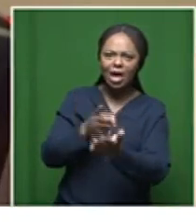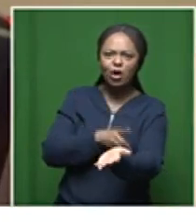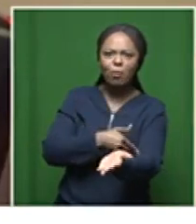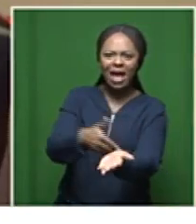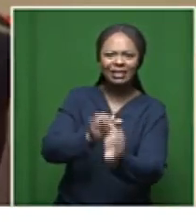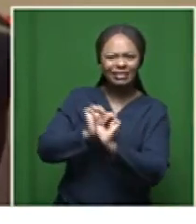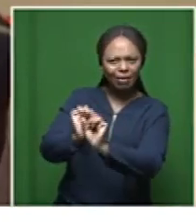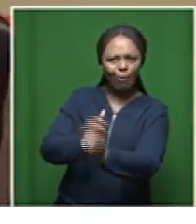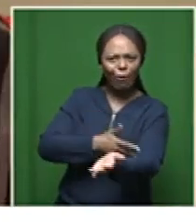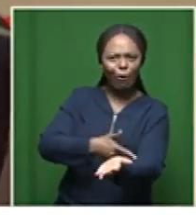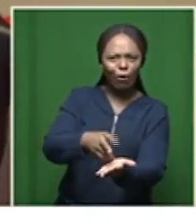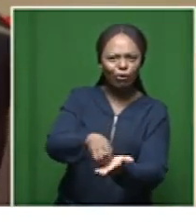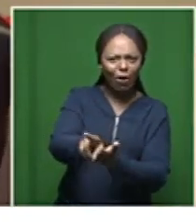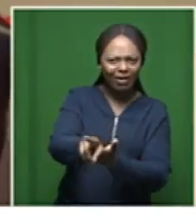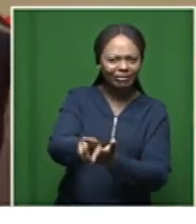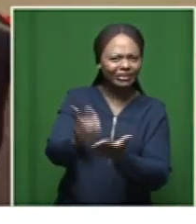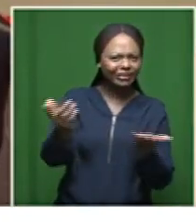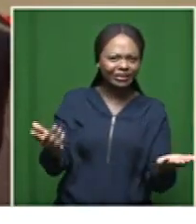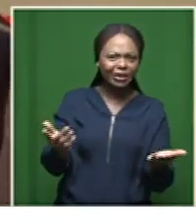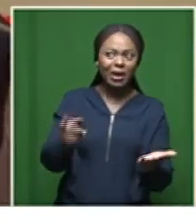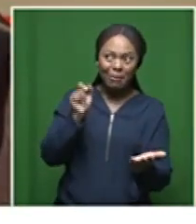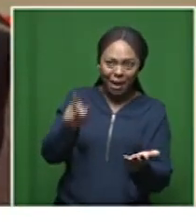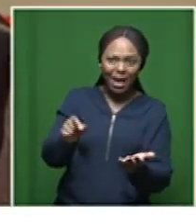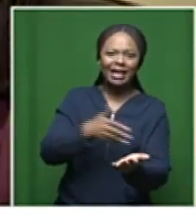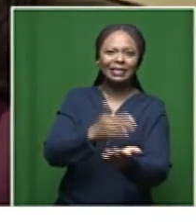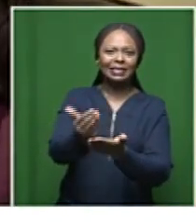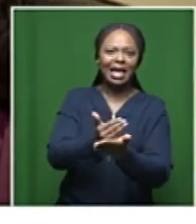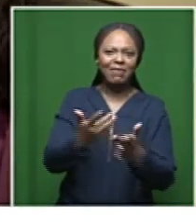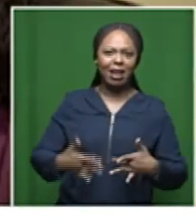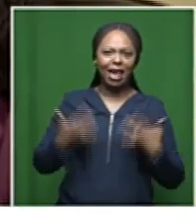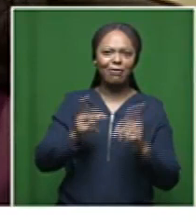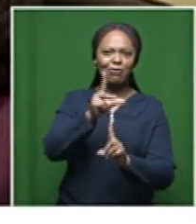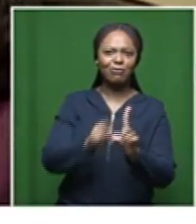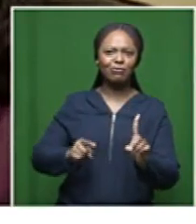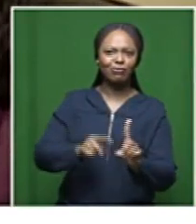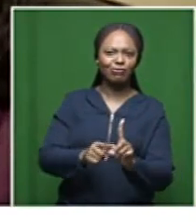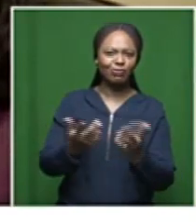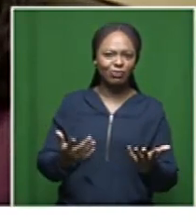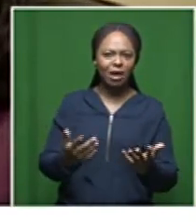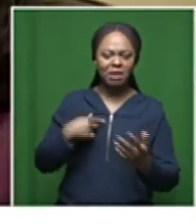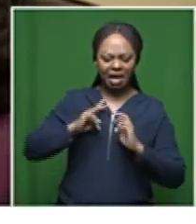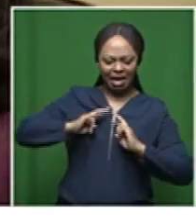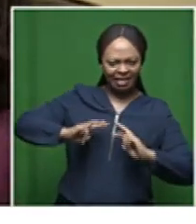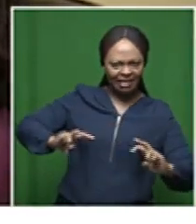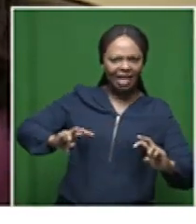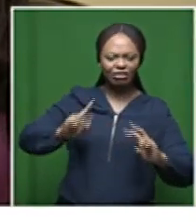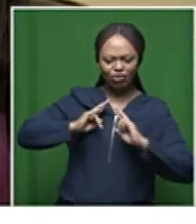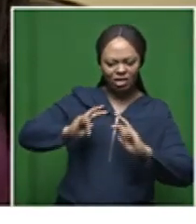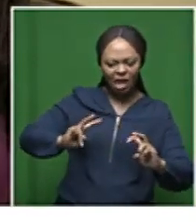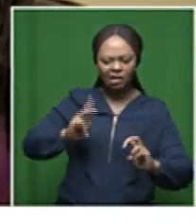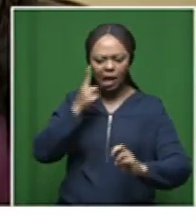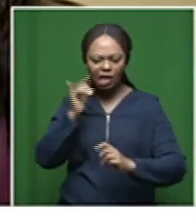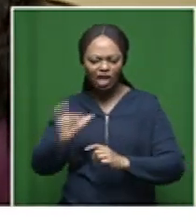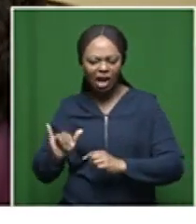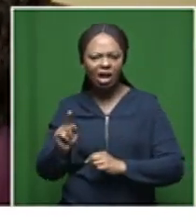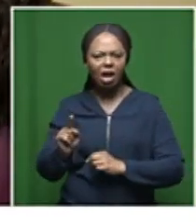someone else's blood to save your life. But when I was doing my research about kidney failure, blood donation, and all of that, I